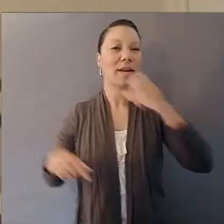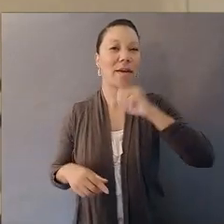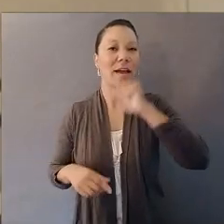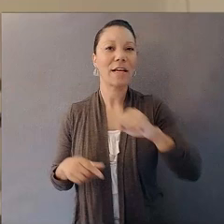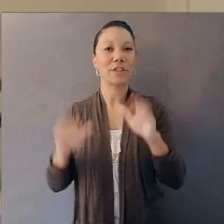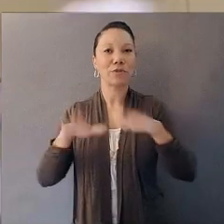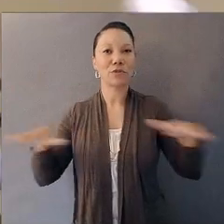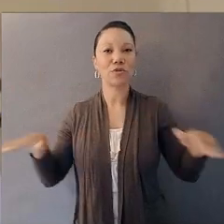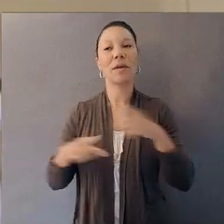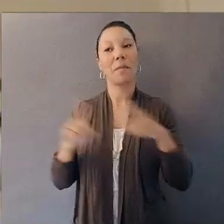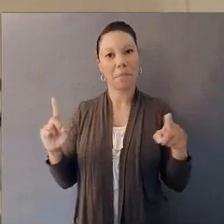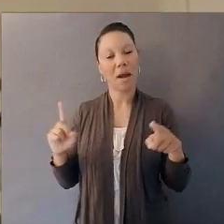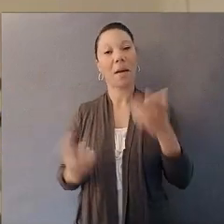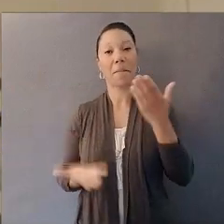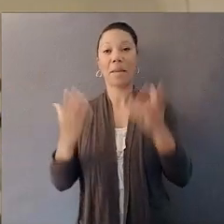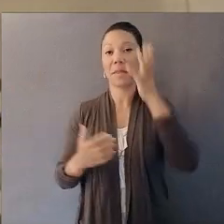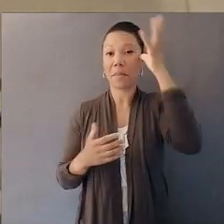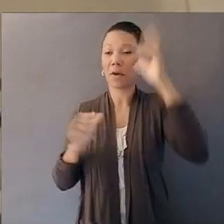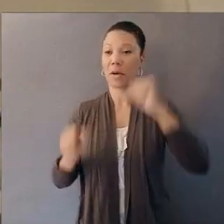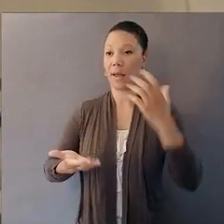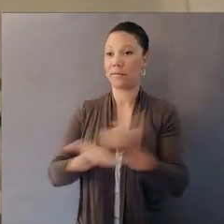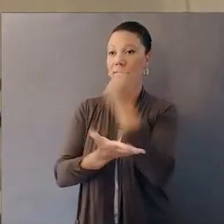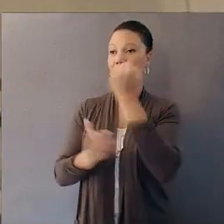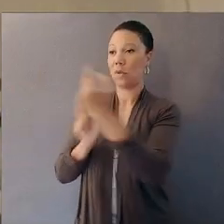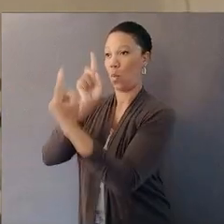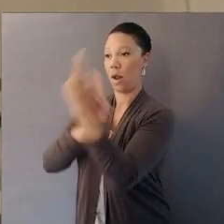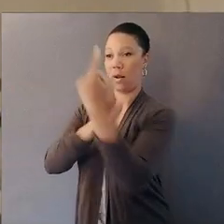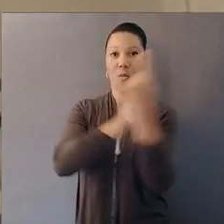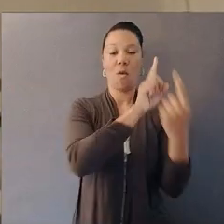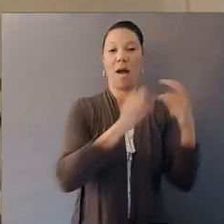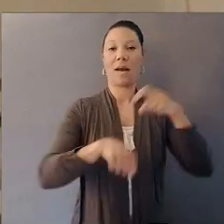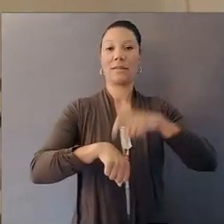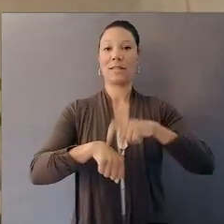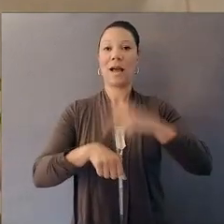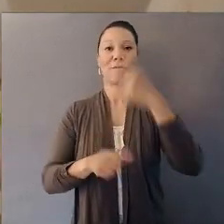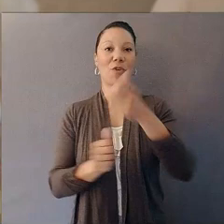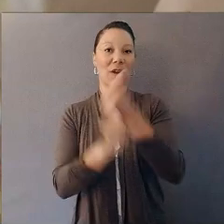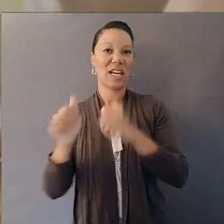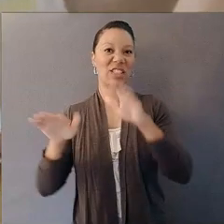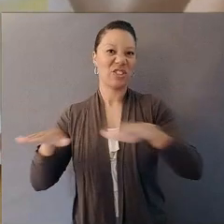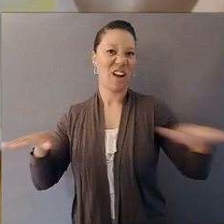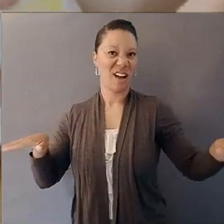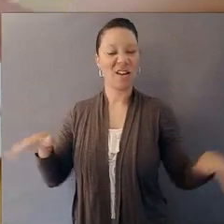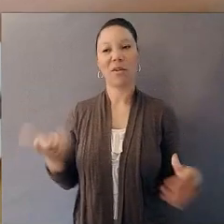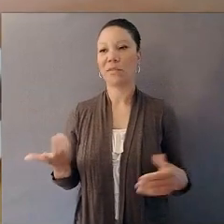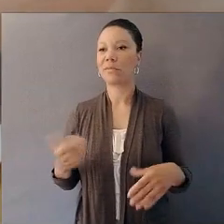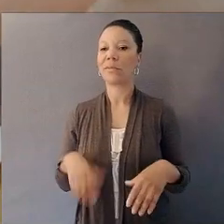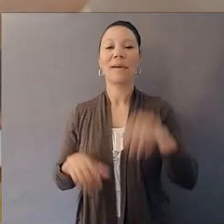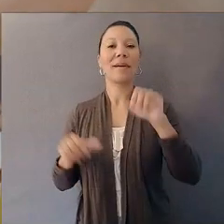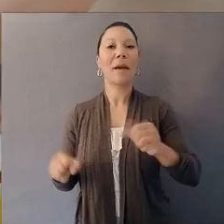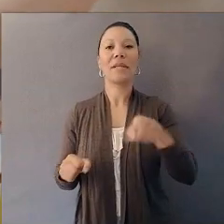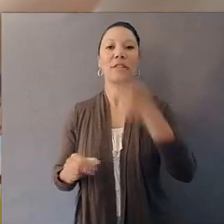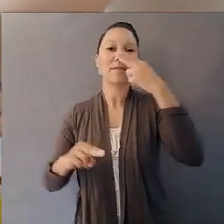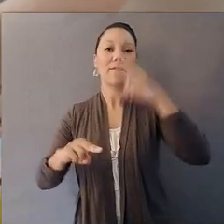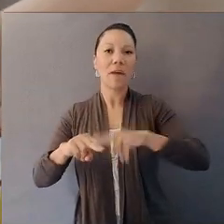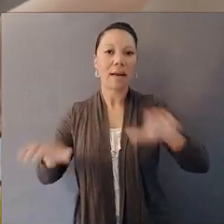time with each one and it doesn't have to be a PE exercise. It can just be an activity, something that is a